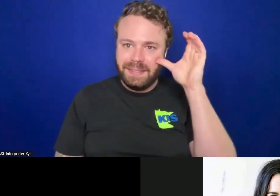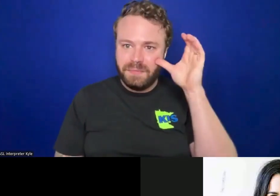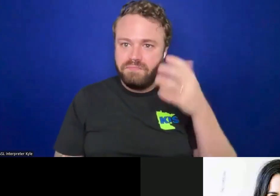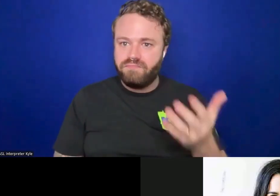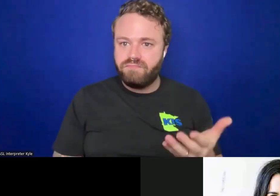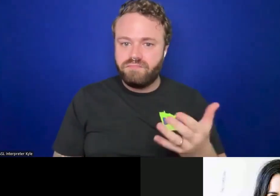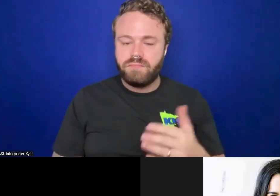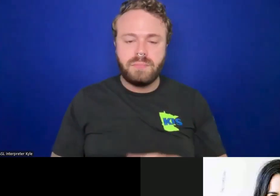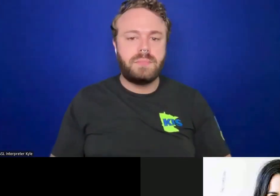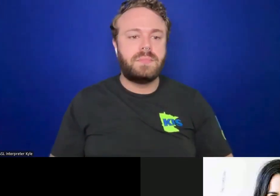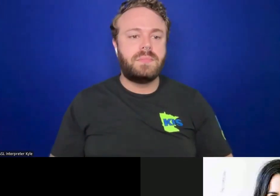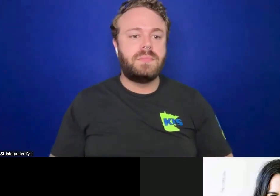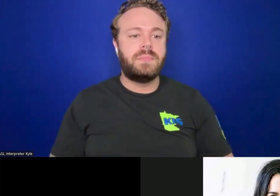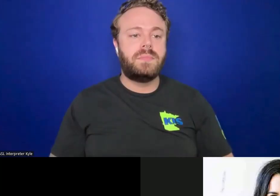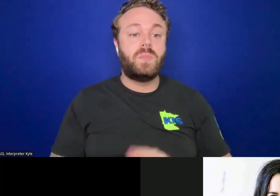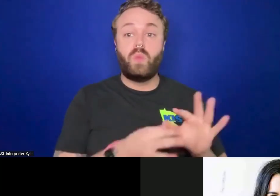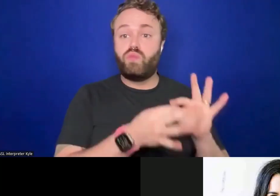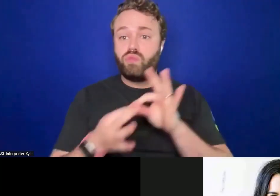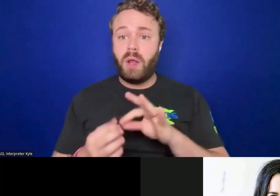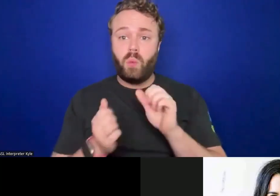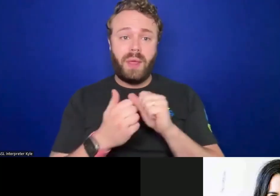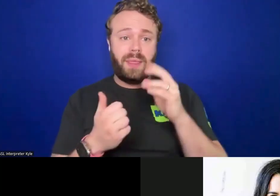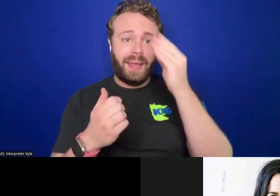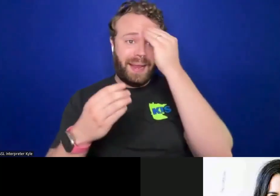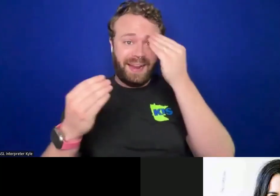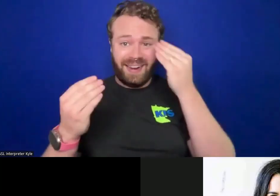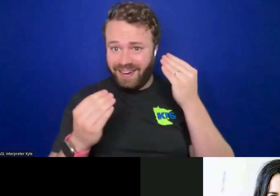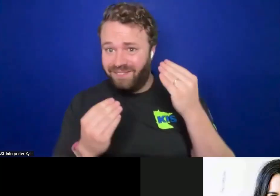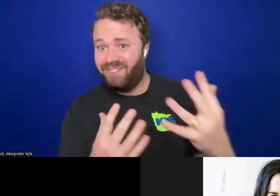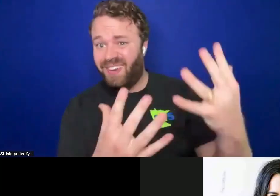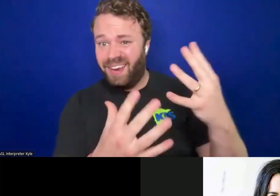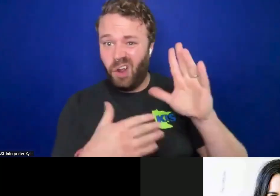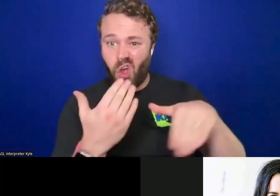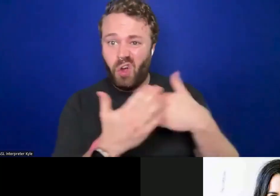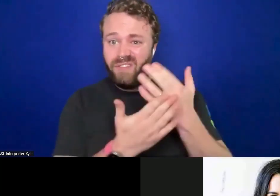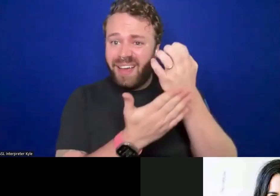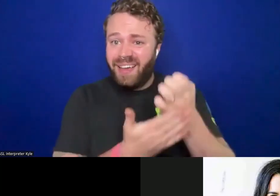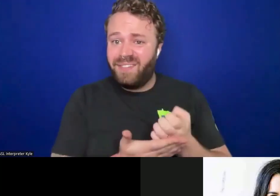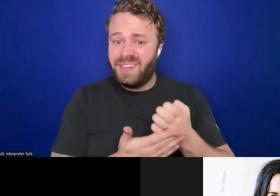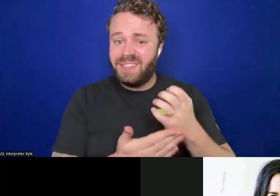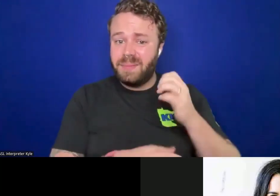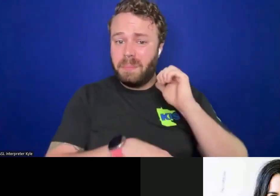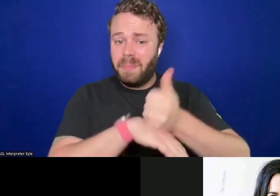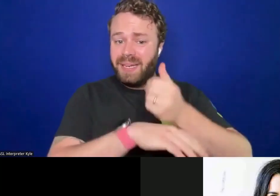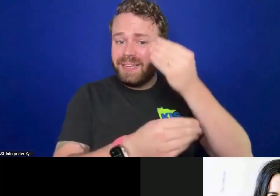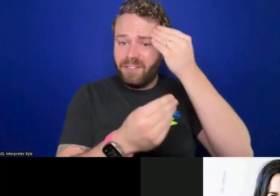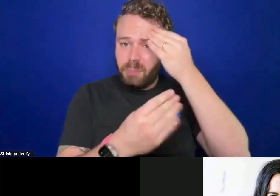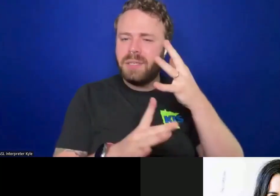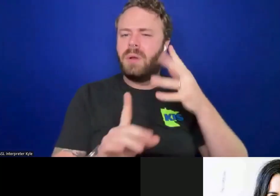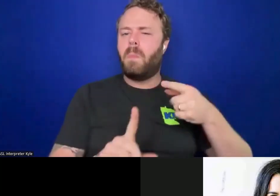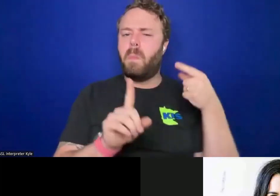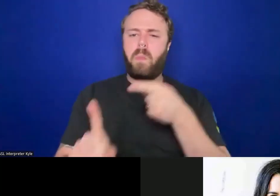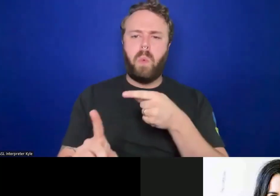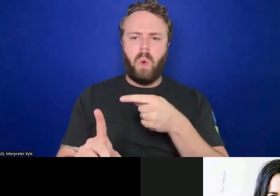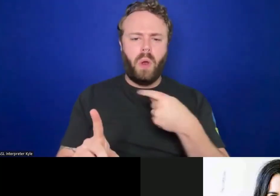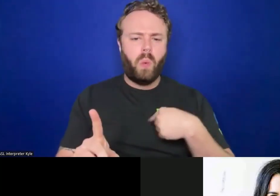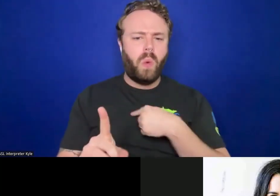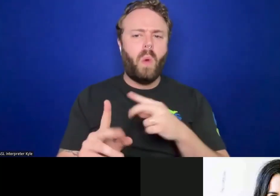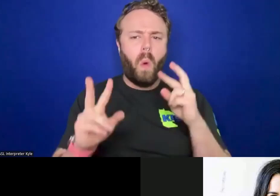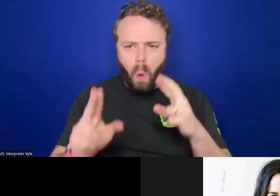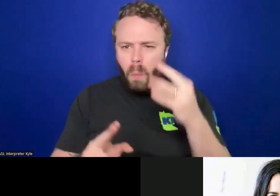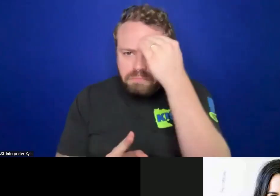to conveying that evidence-based information, the overall message we hope that you'll carry forward is that we